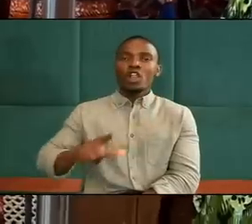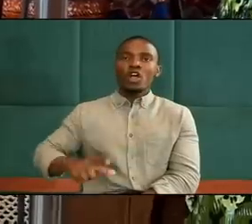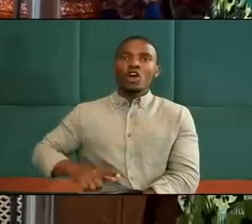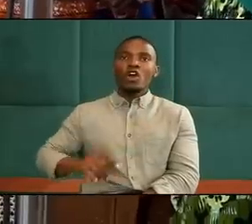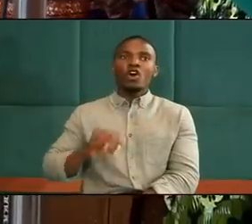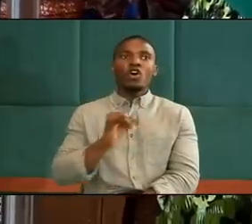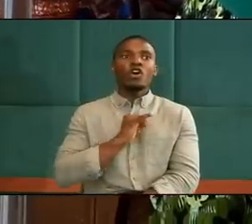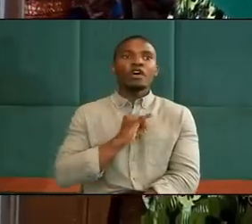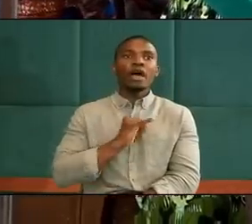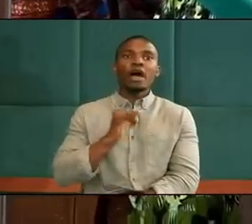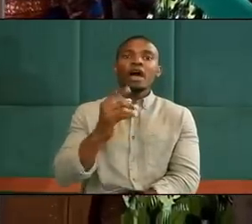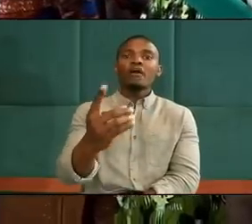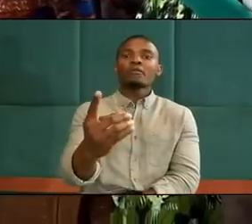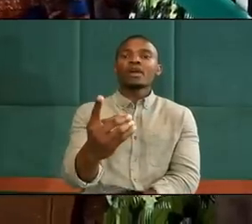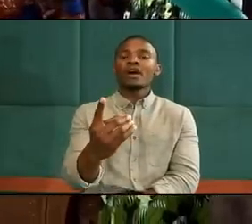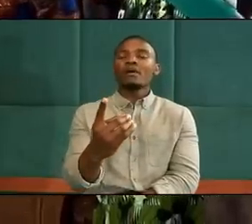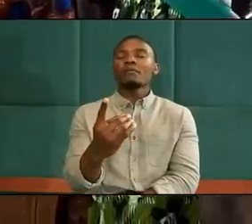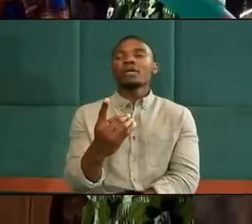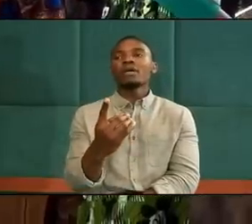Come and join us.